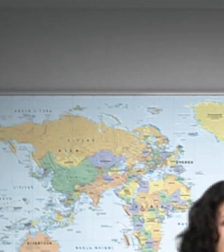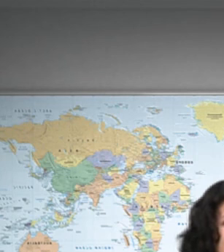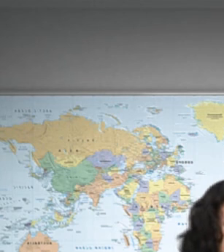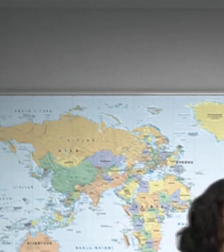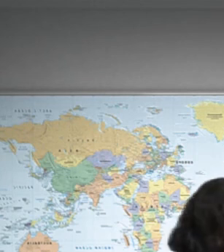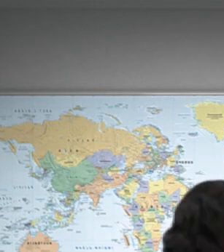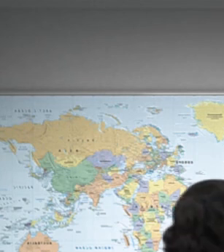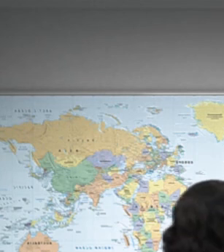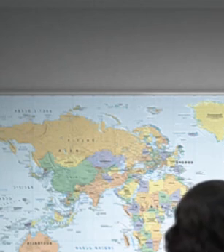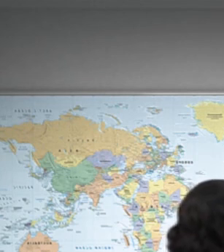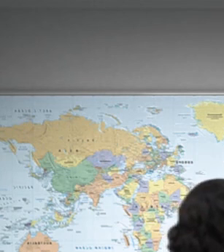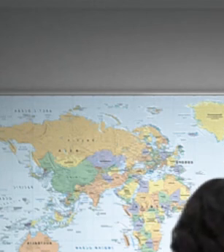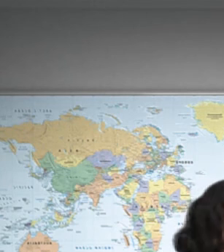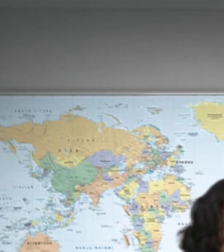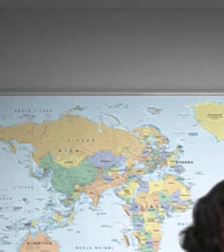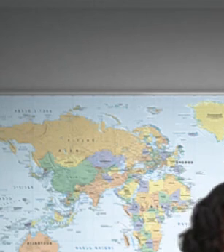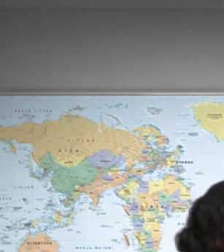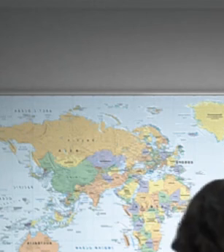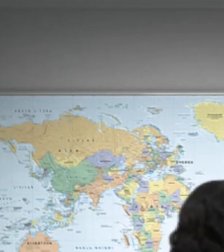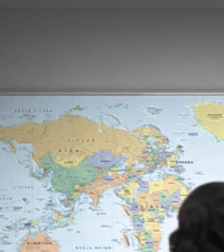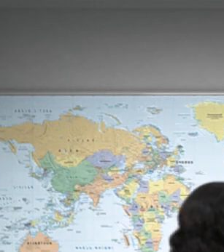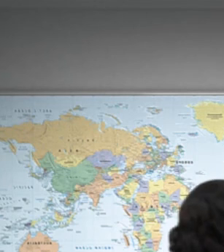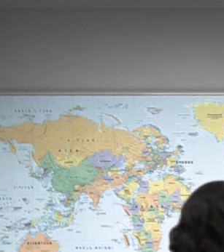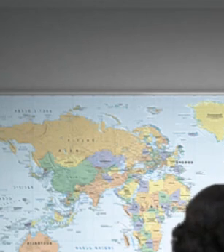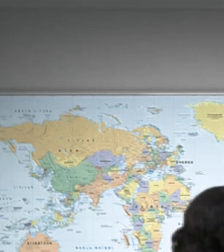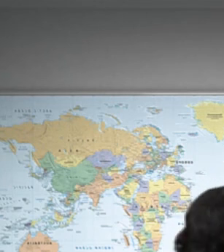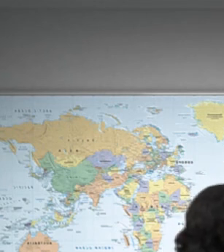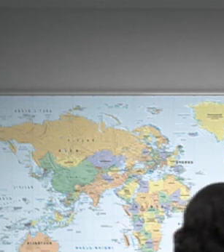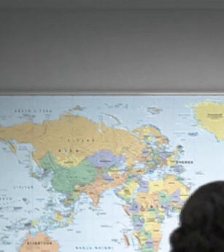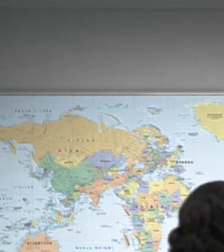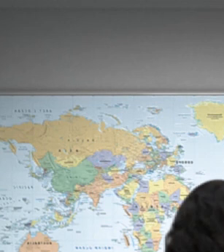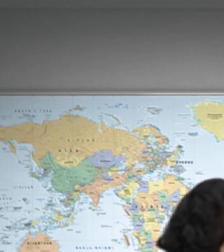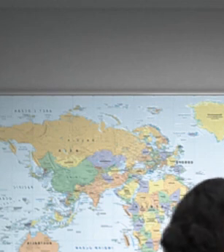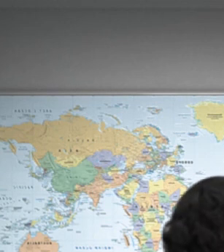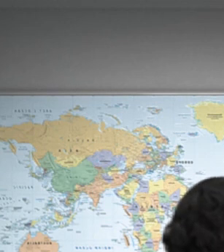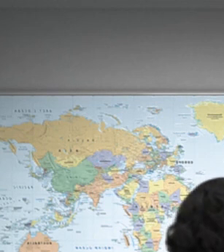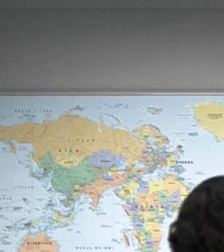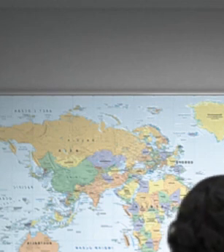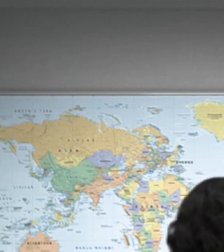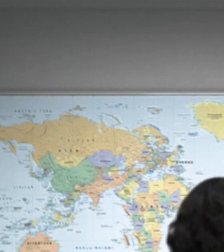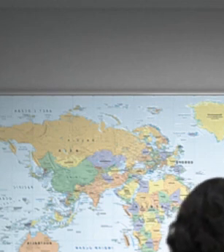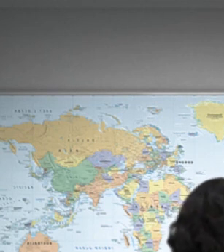right. And do you just have a last message that you'd like to share with the viewers or with your students that might be watching you?